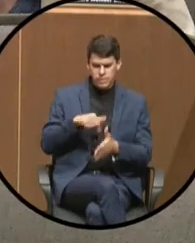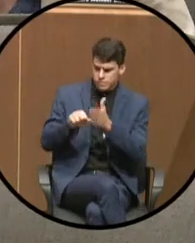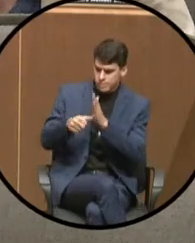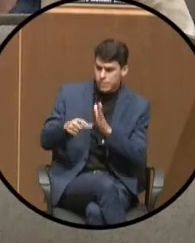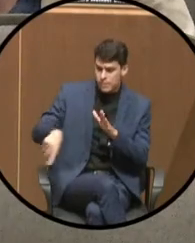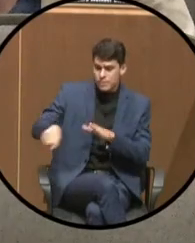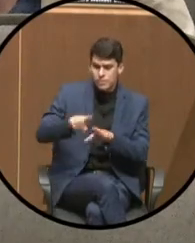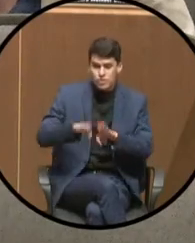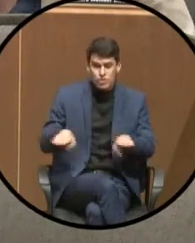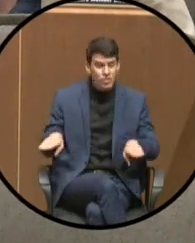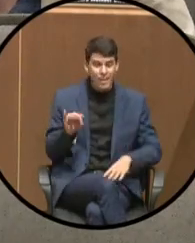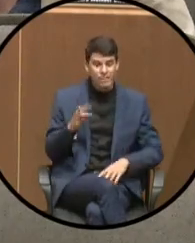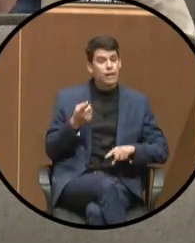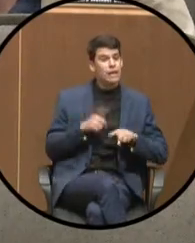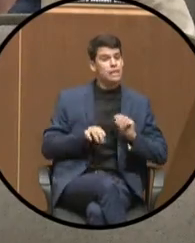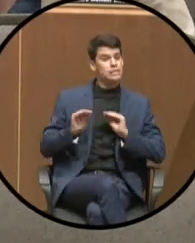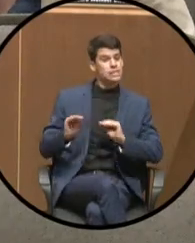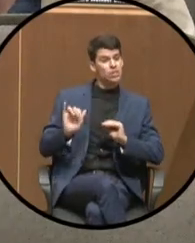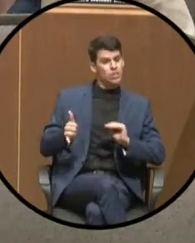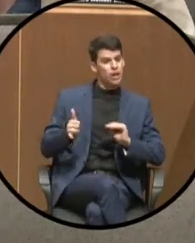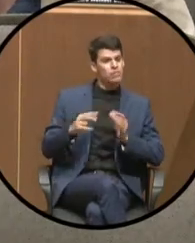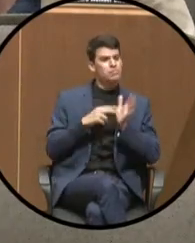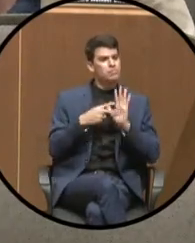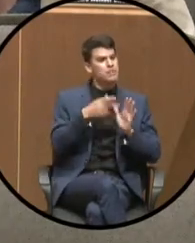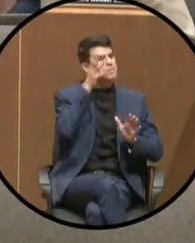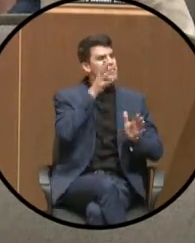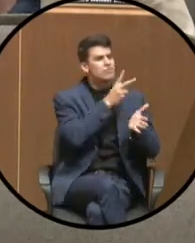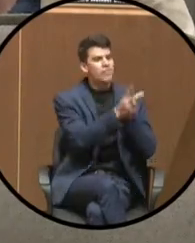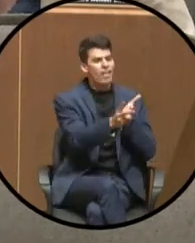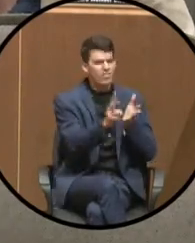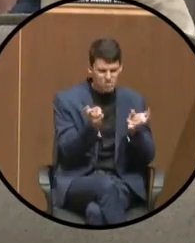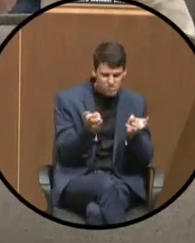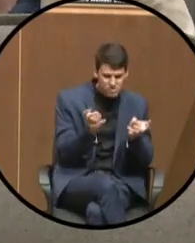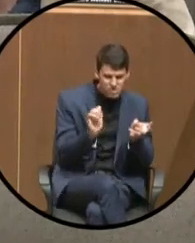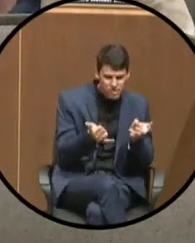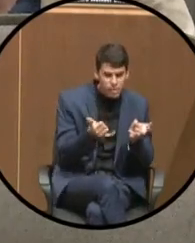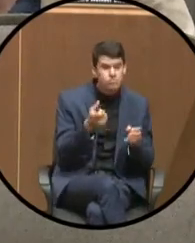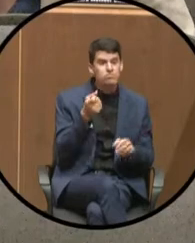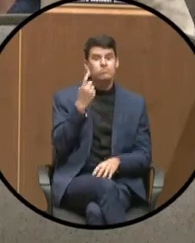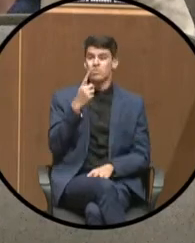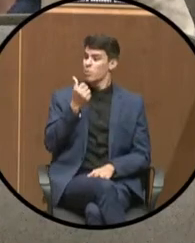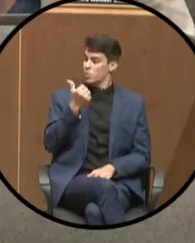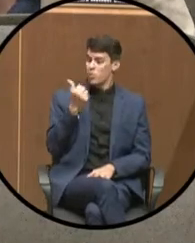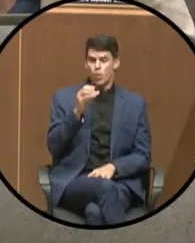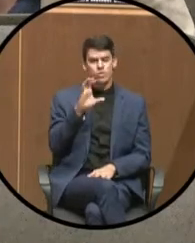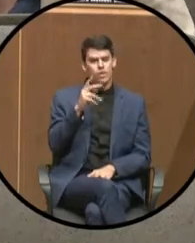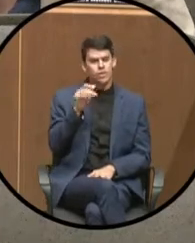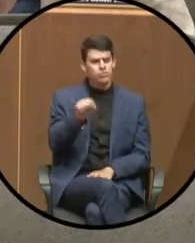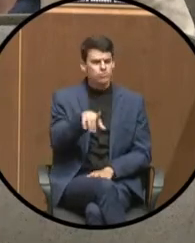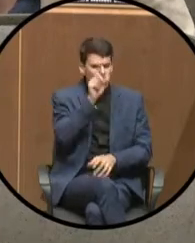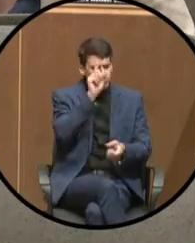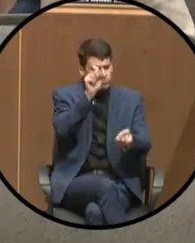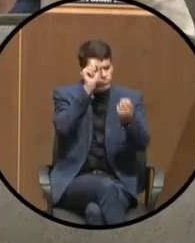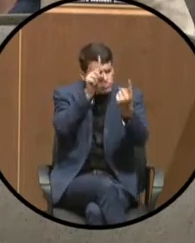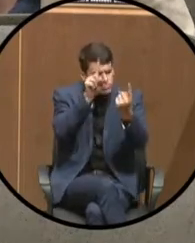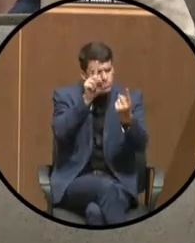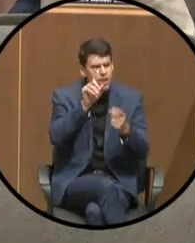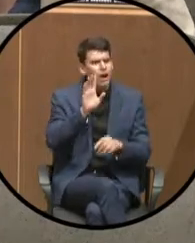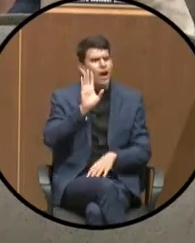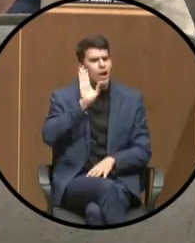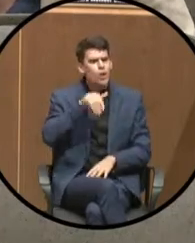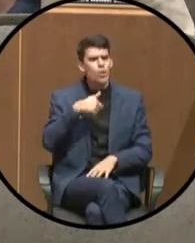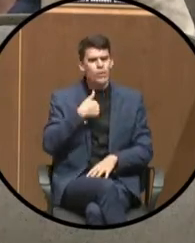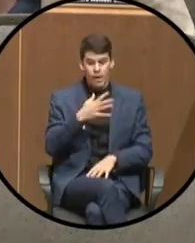we can't do that, then we have failed as parents. So to the extent that OCPS, I get it, I understand we can make a